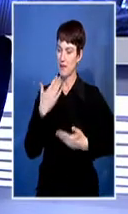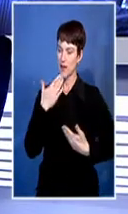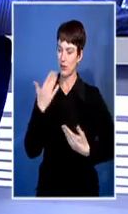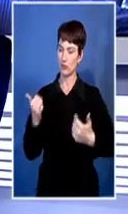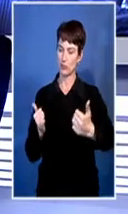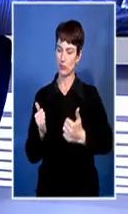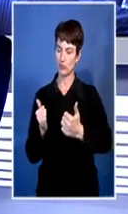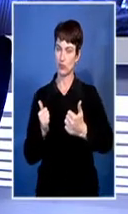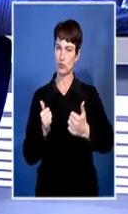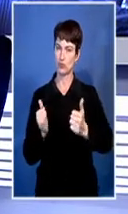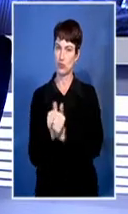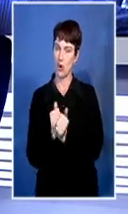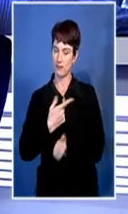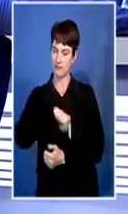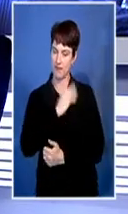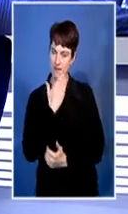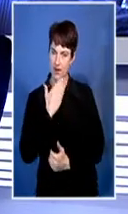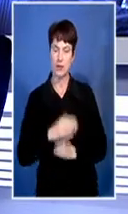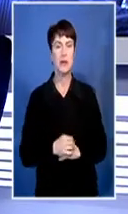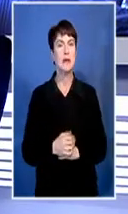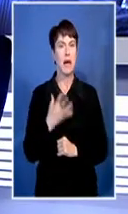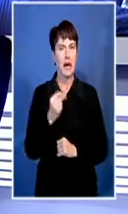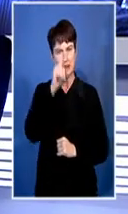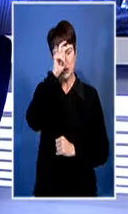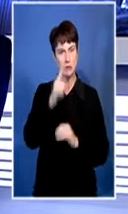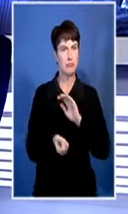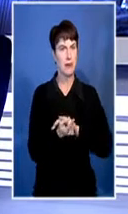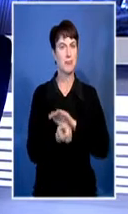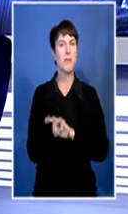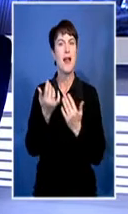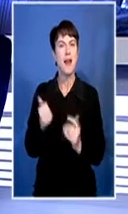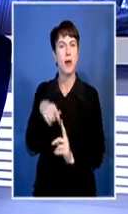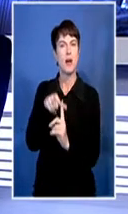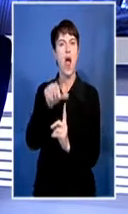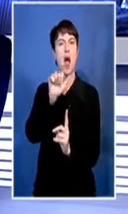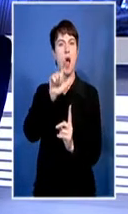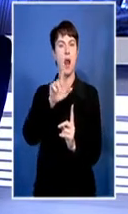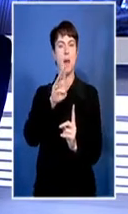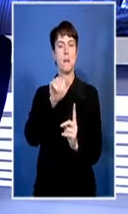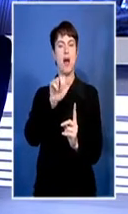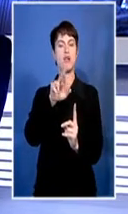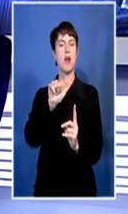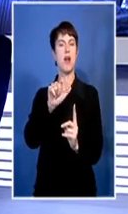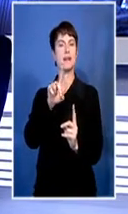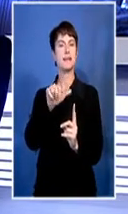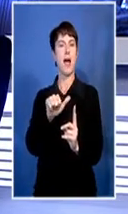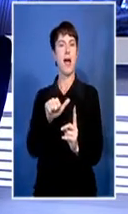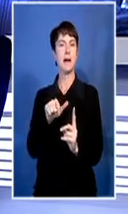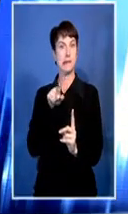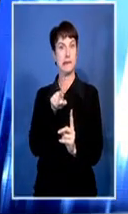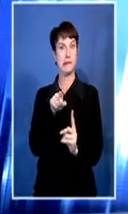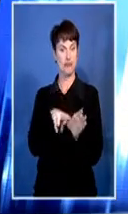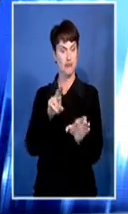us. Lots of developments coming out of Egypt, the latest being the resignation of Mohamed al-Baradei. What are your thoughts on that? Well, I think